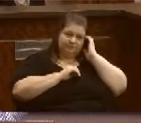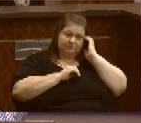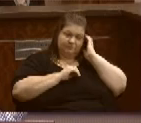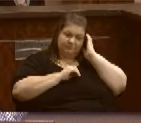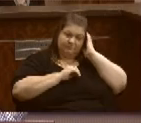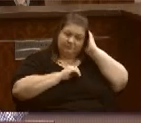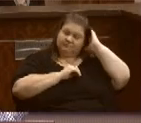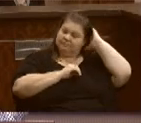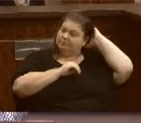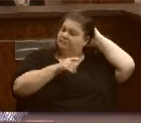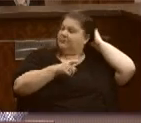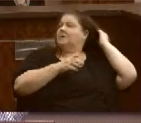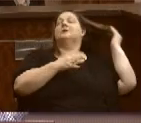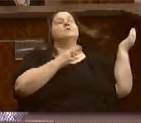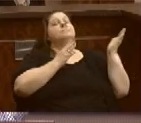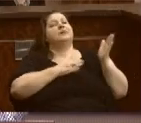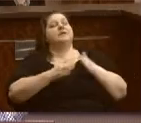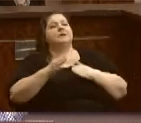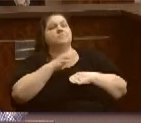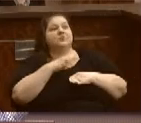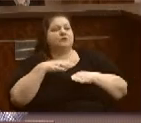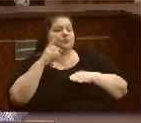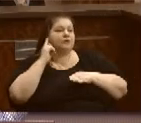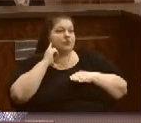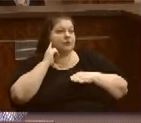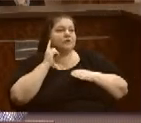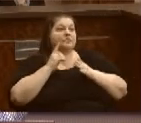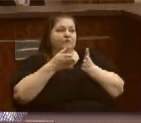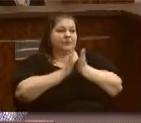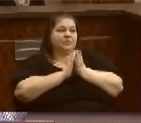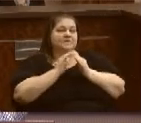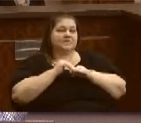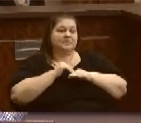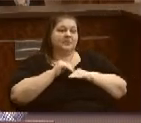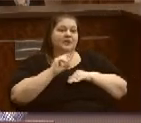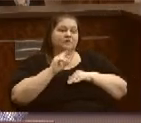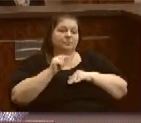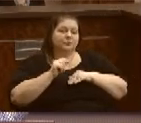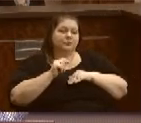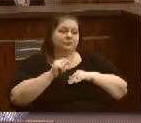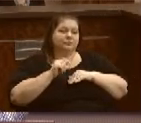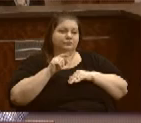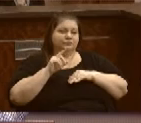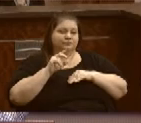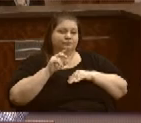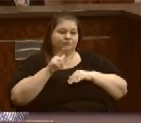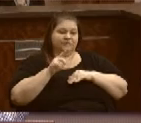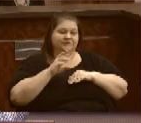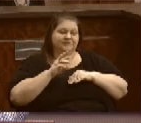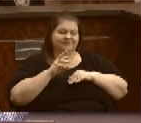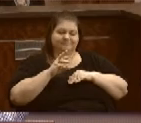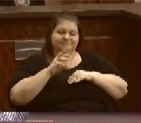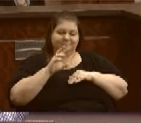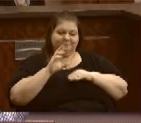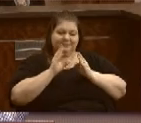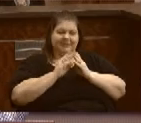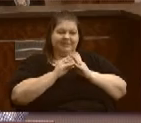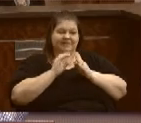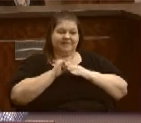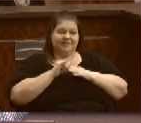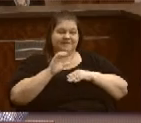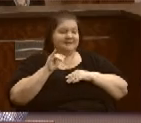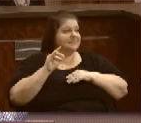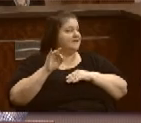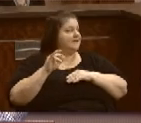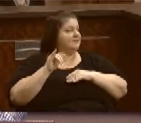The Planning Commission heard the request at their October 20, 2015 meeting. The file contains a memorandum from the City of Laurel Planning